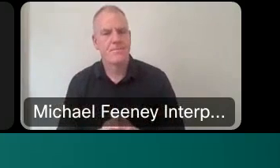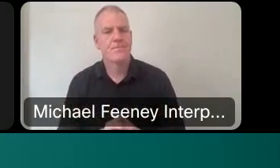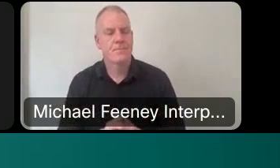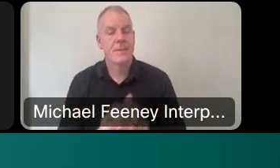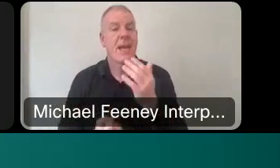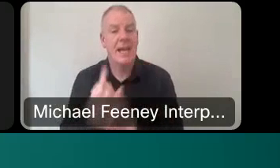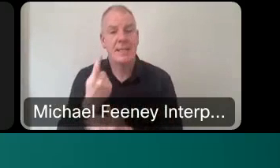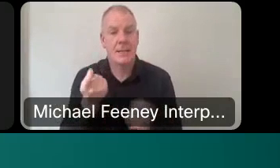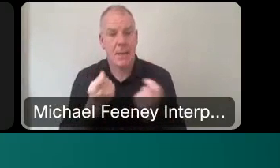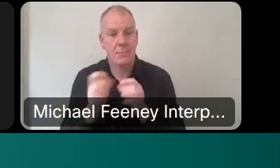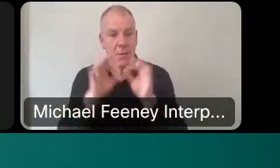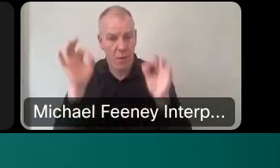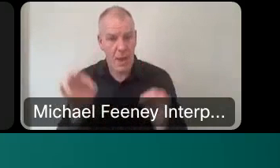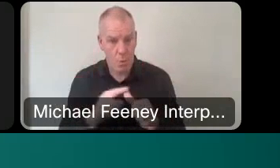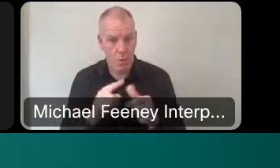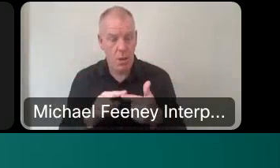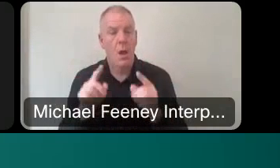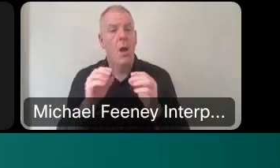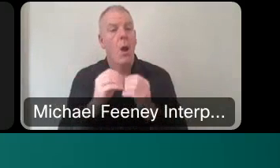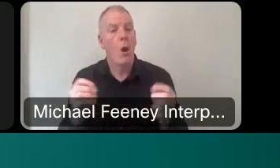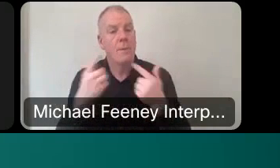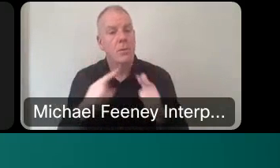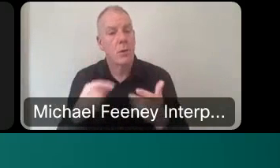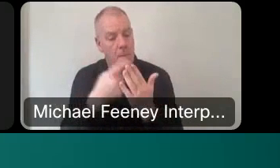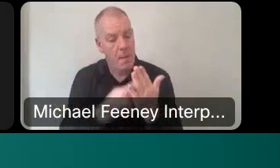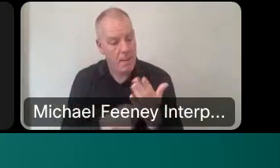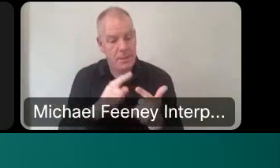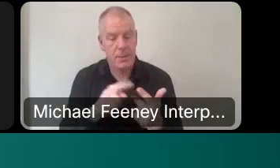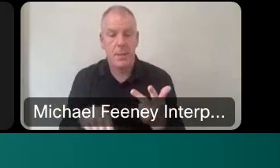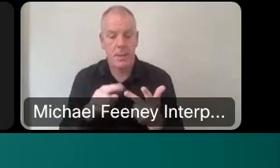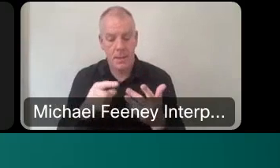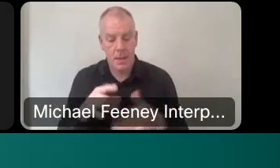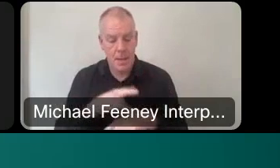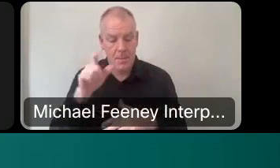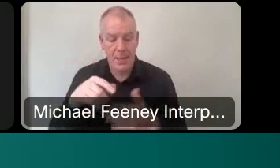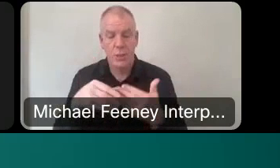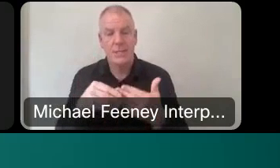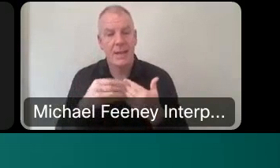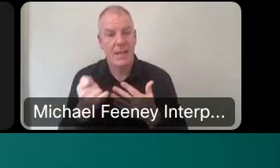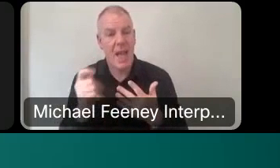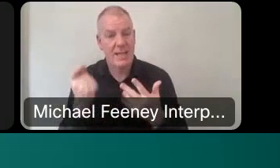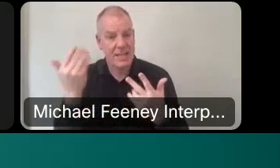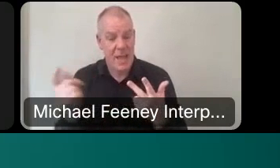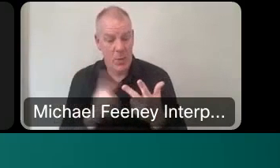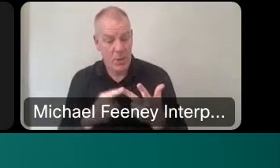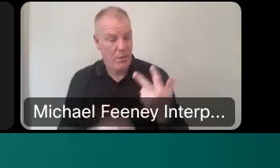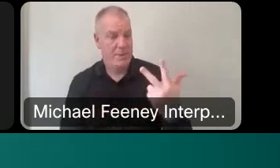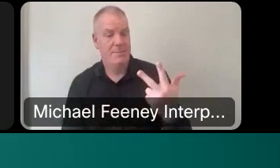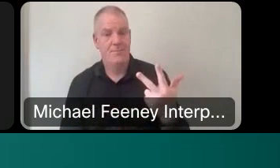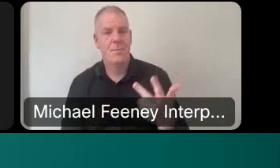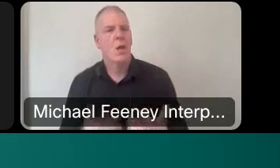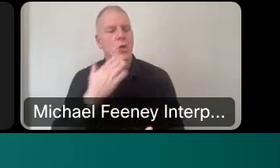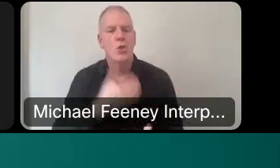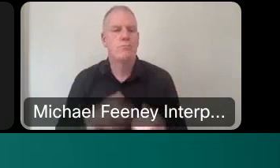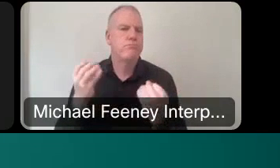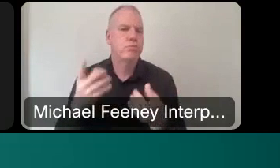management framework, we have our open disclosure policy, we have the Patient Safety Act now as well. And I'll just highlight some